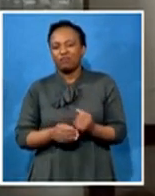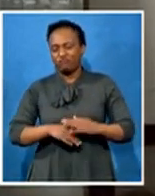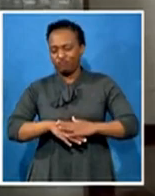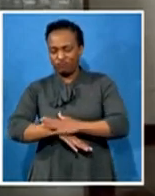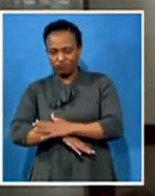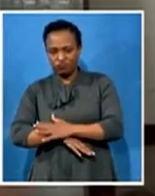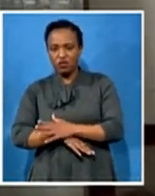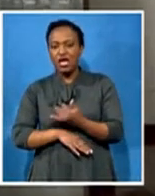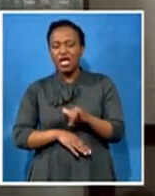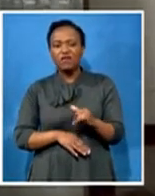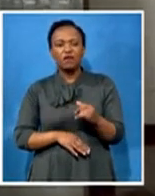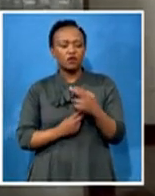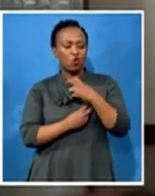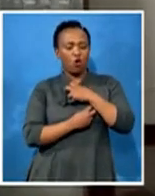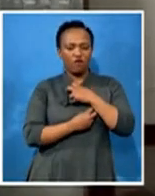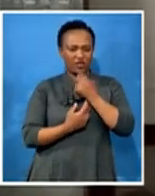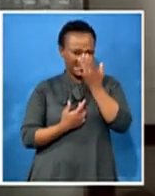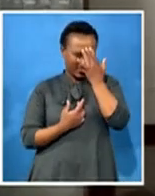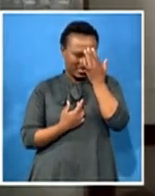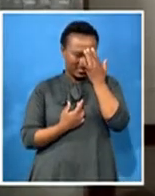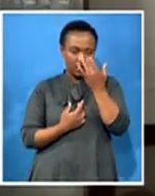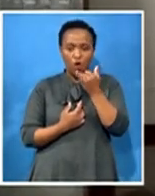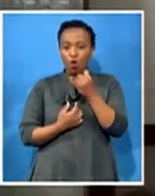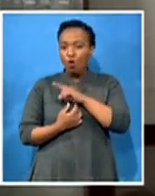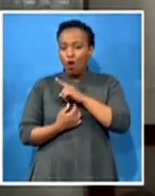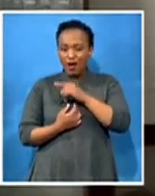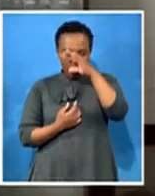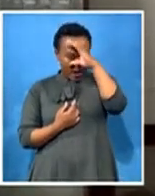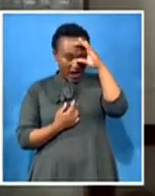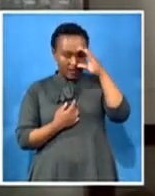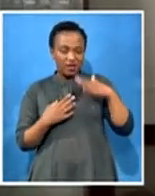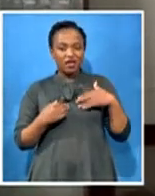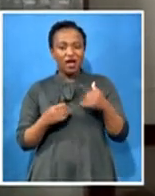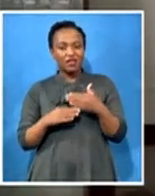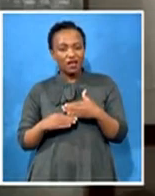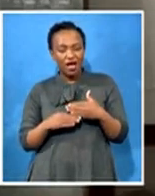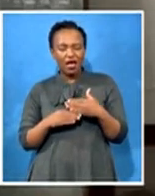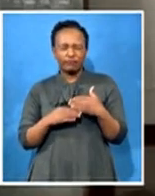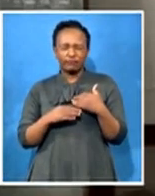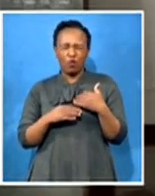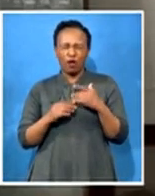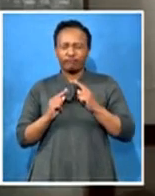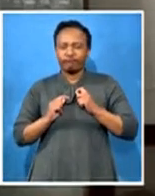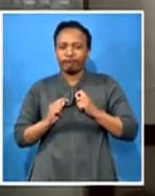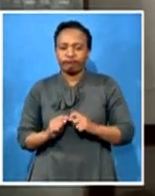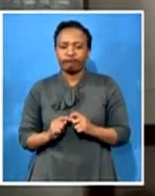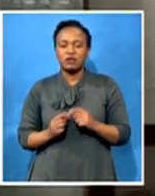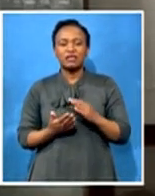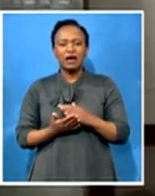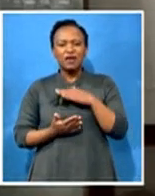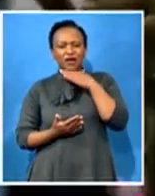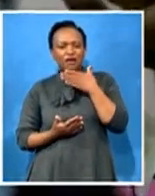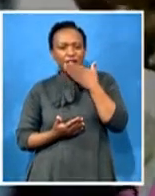of shortages, on top of the burnout and the exhaustion we see as well, we are just going to have huge gaps in our